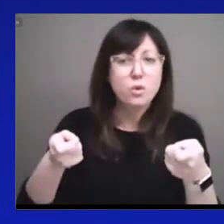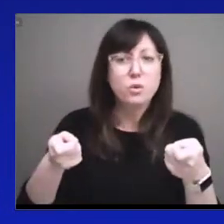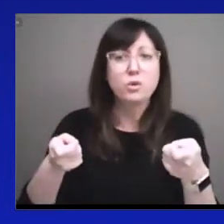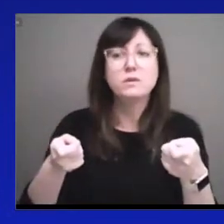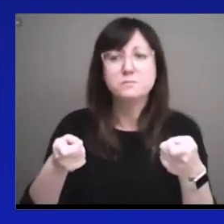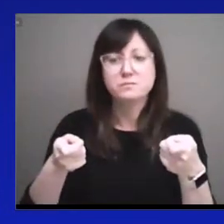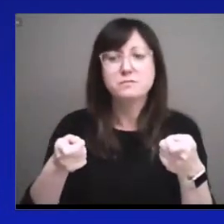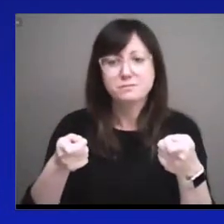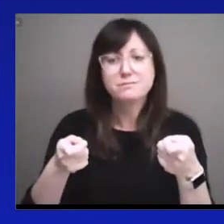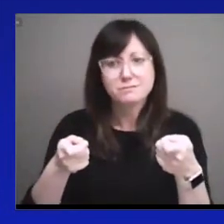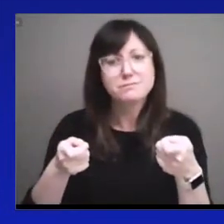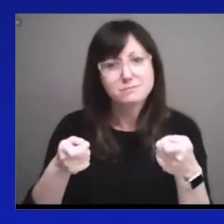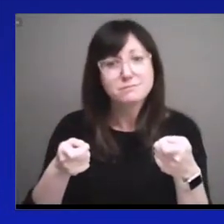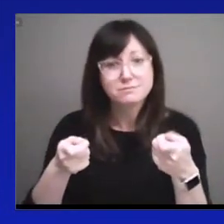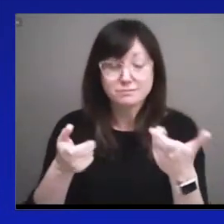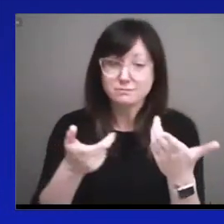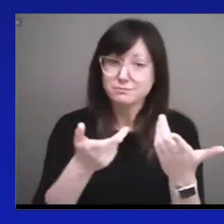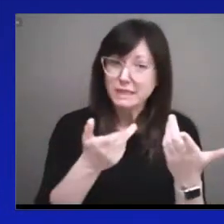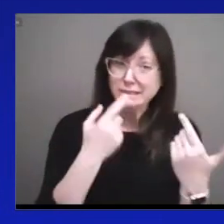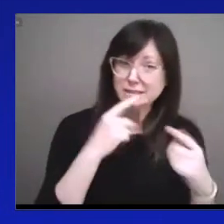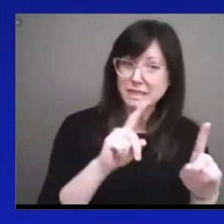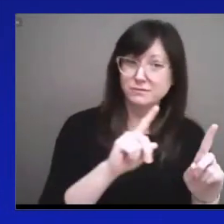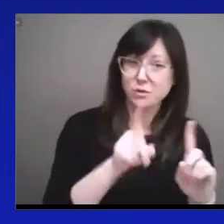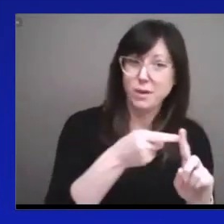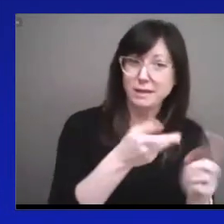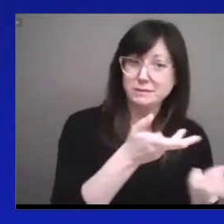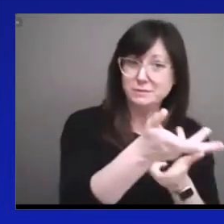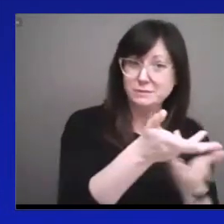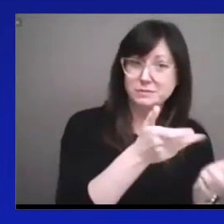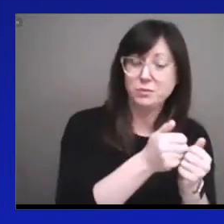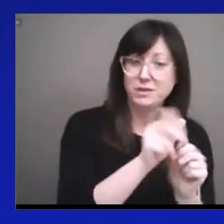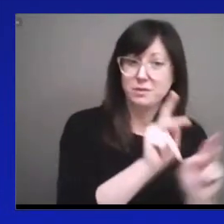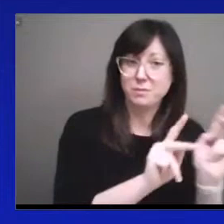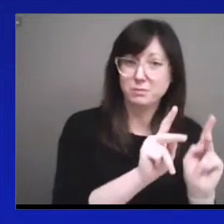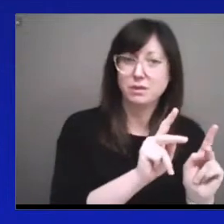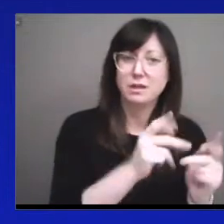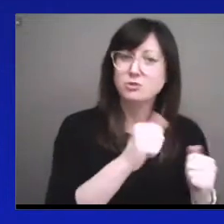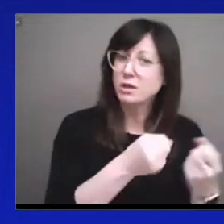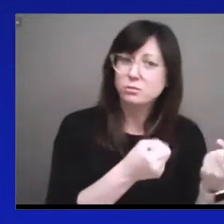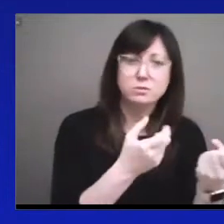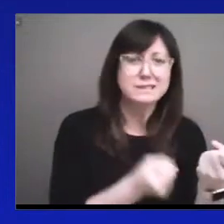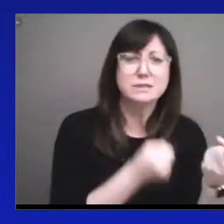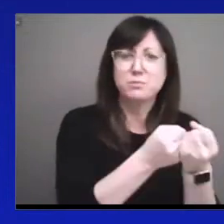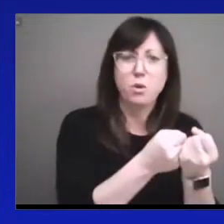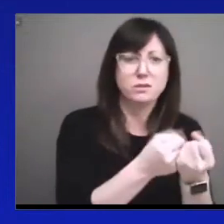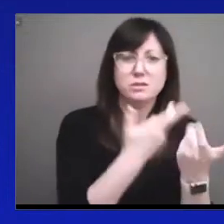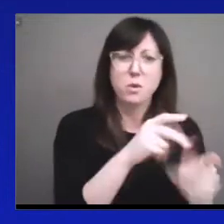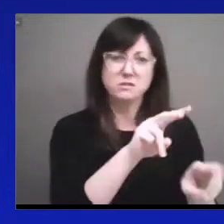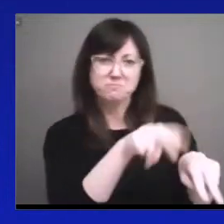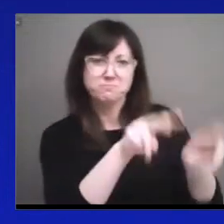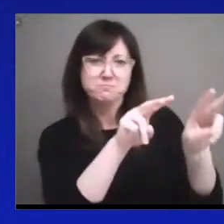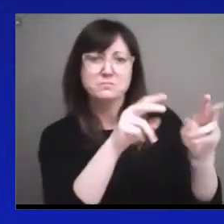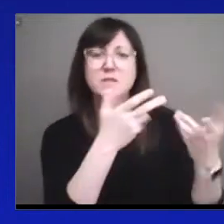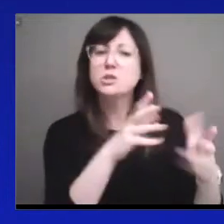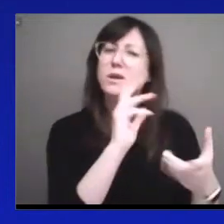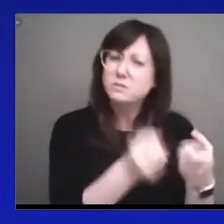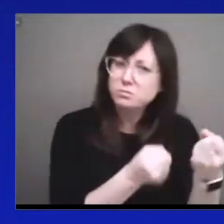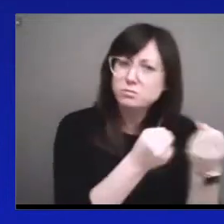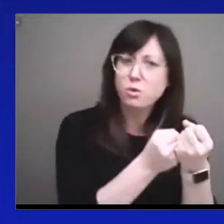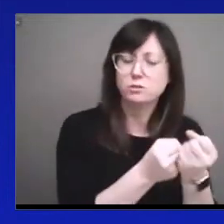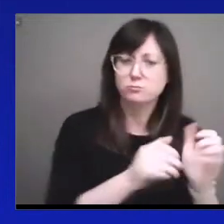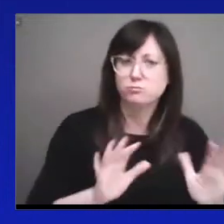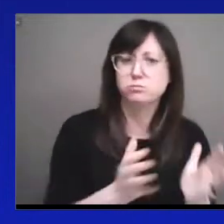That works with individuals. We take a positive approach to support people to do the right thing, and